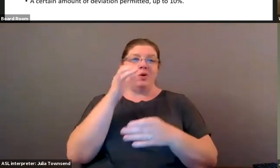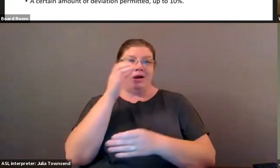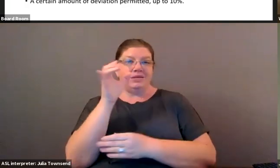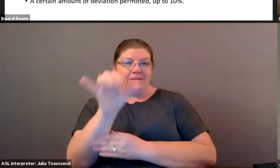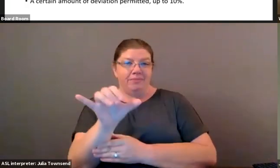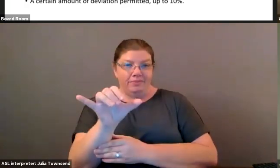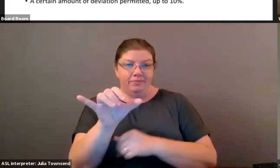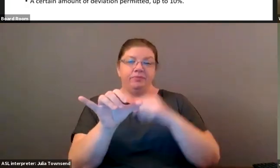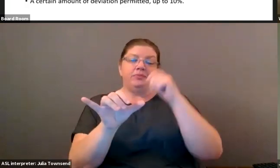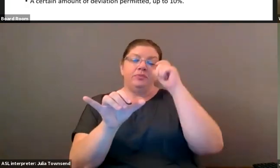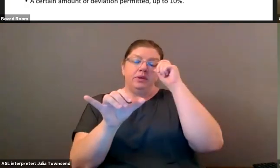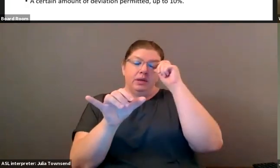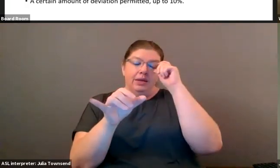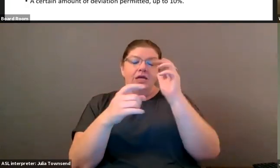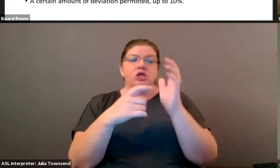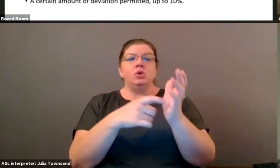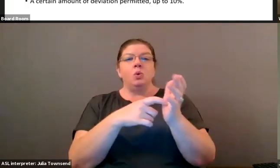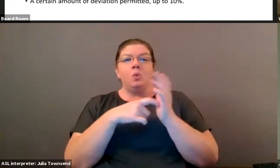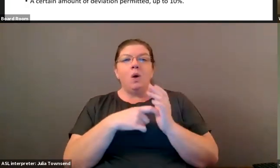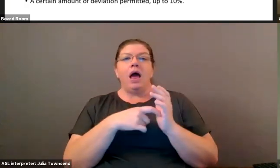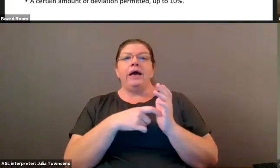it's required